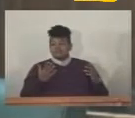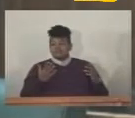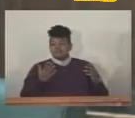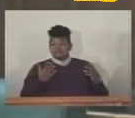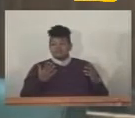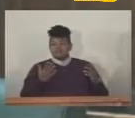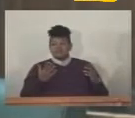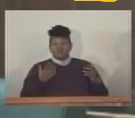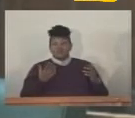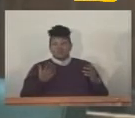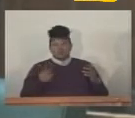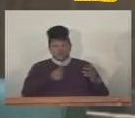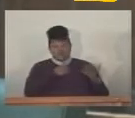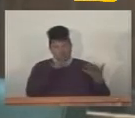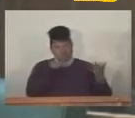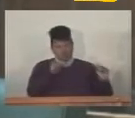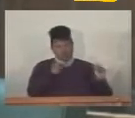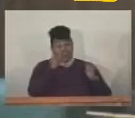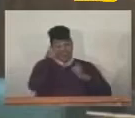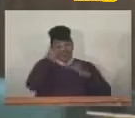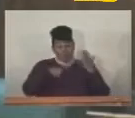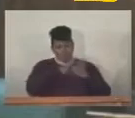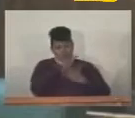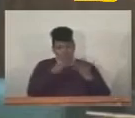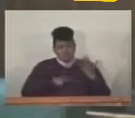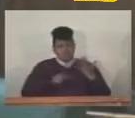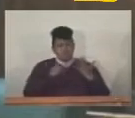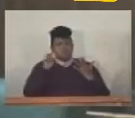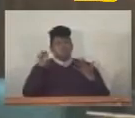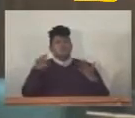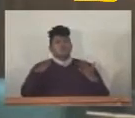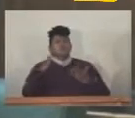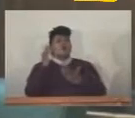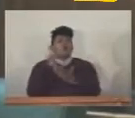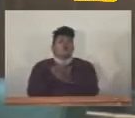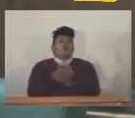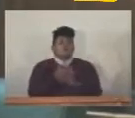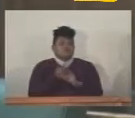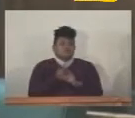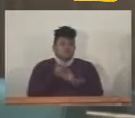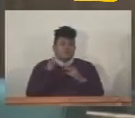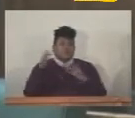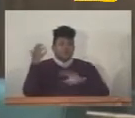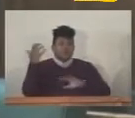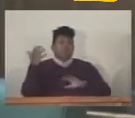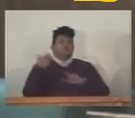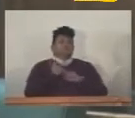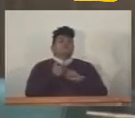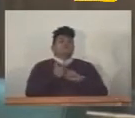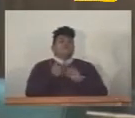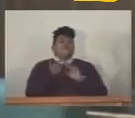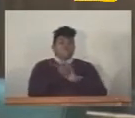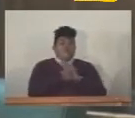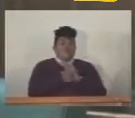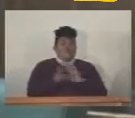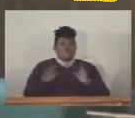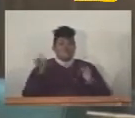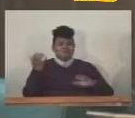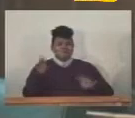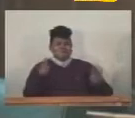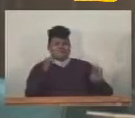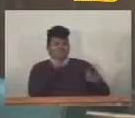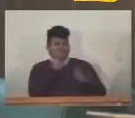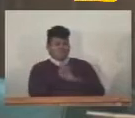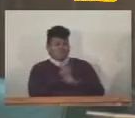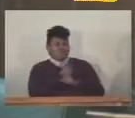insofar as we will make every effort to put a halt to the chaos and the lawlessness and to ensure that each